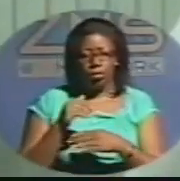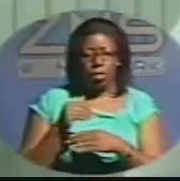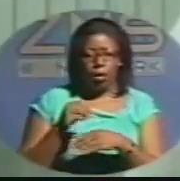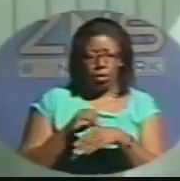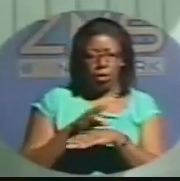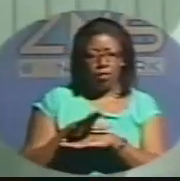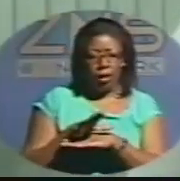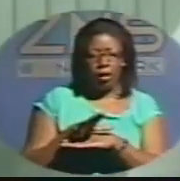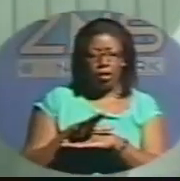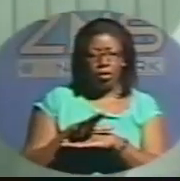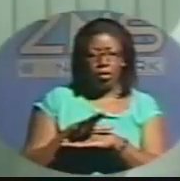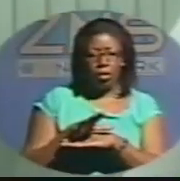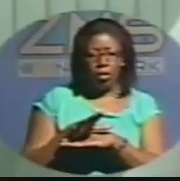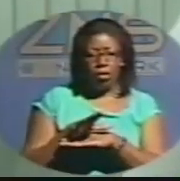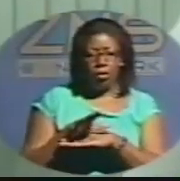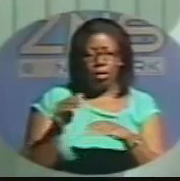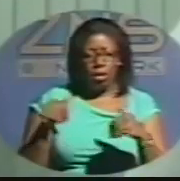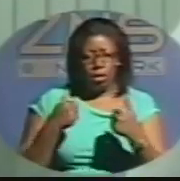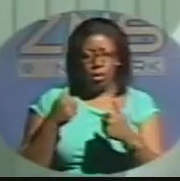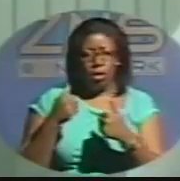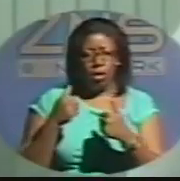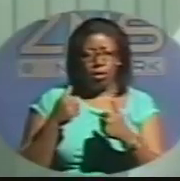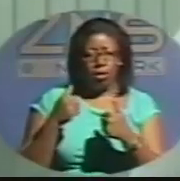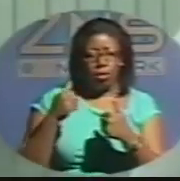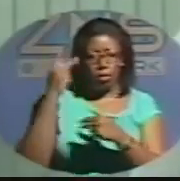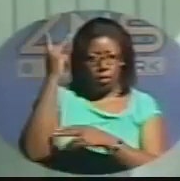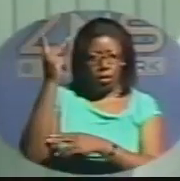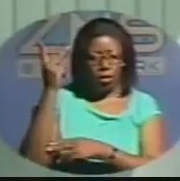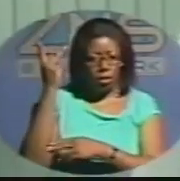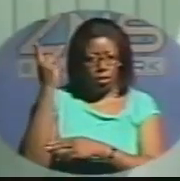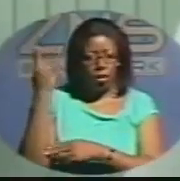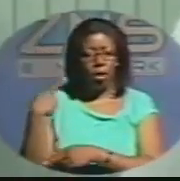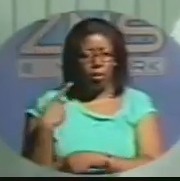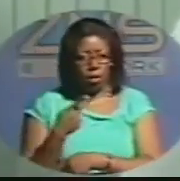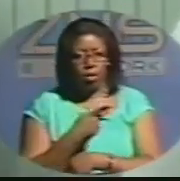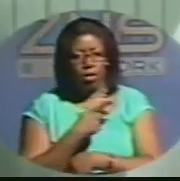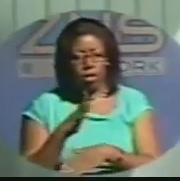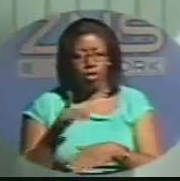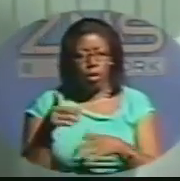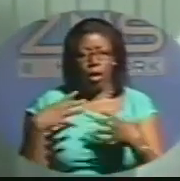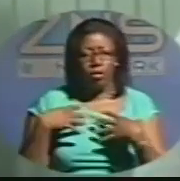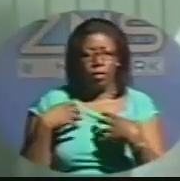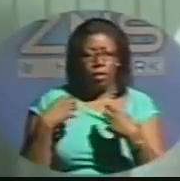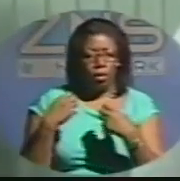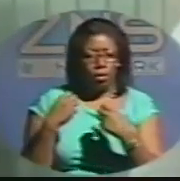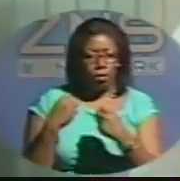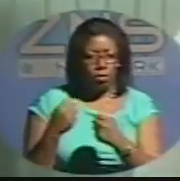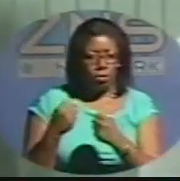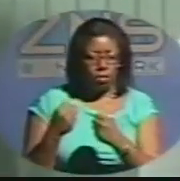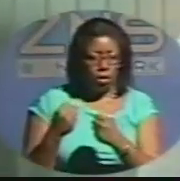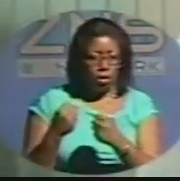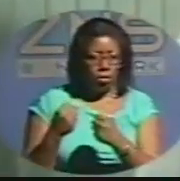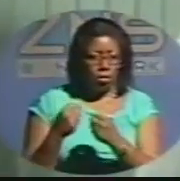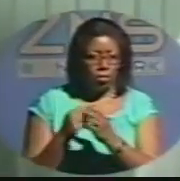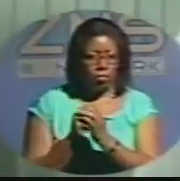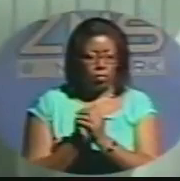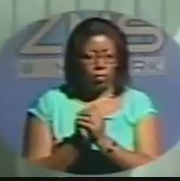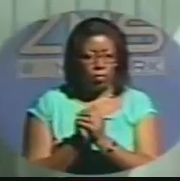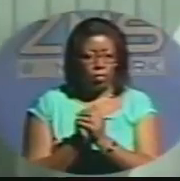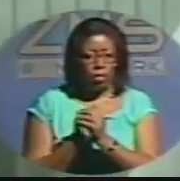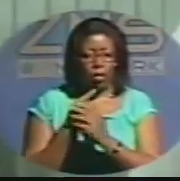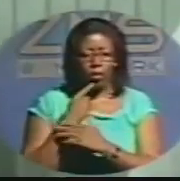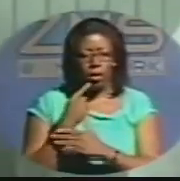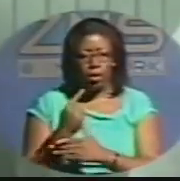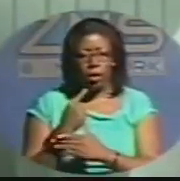politicians this every opportunity I get. You have strong debates. Persons make strong